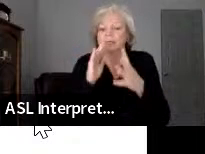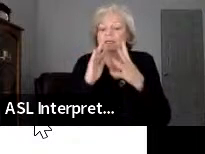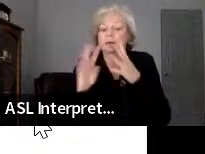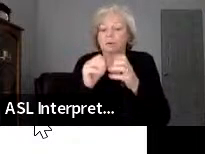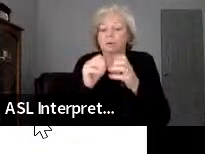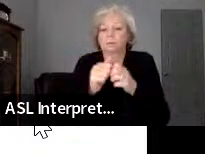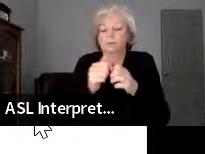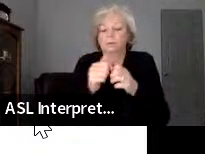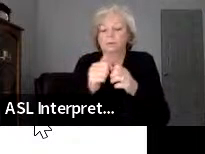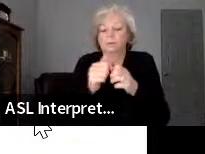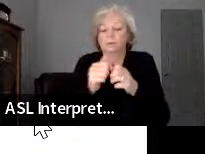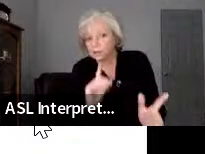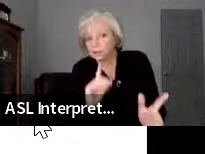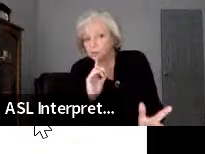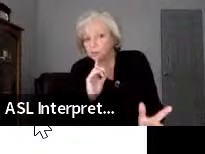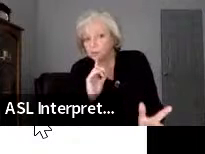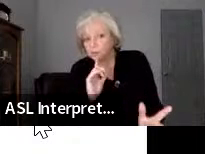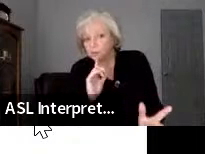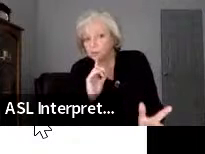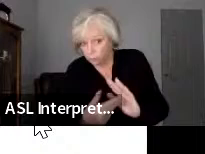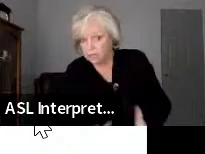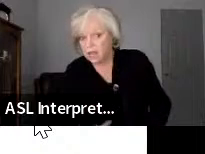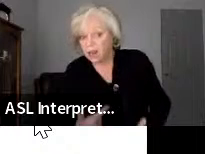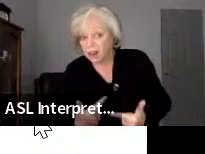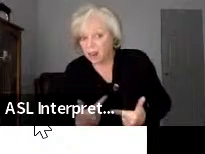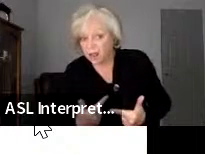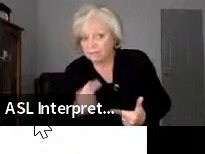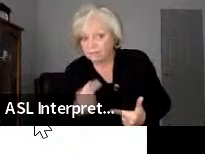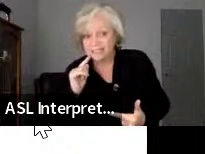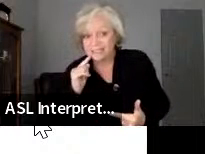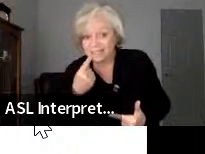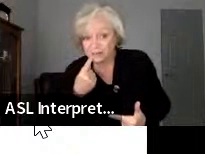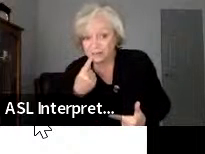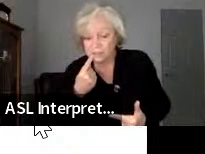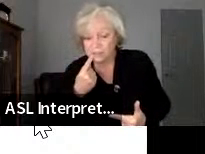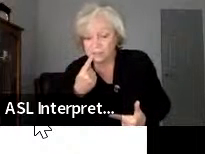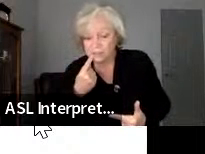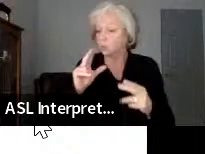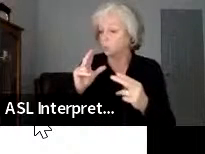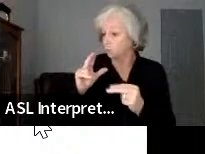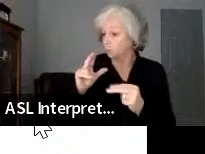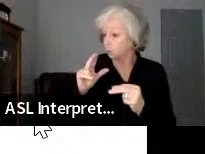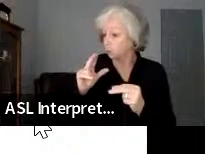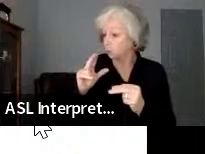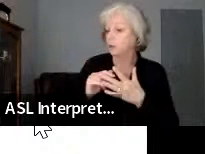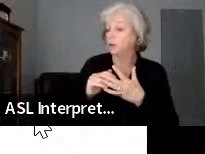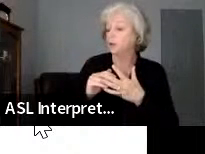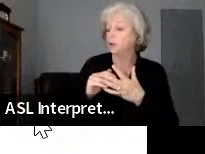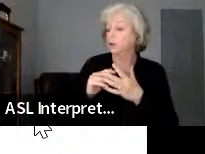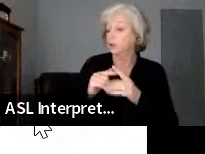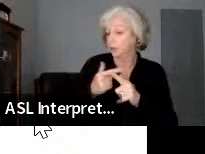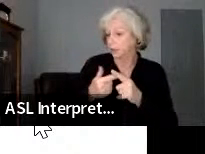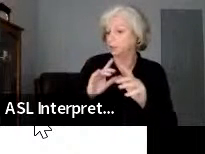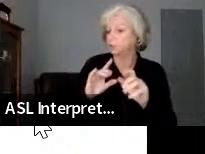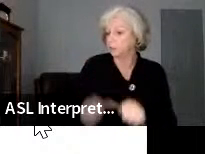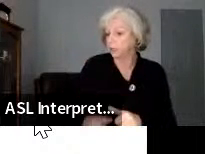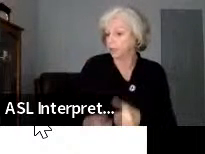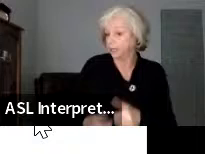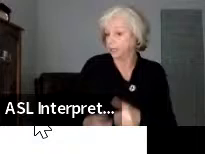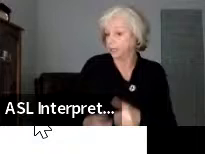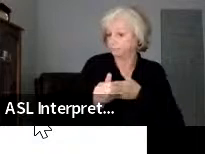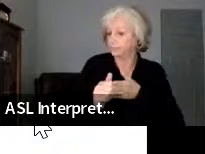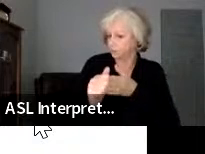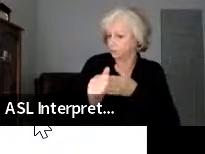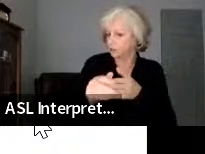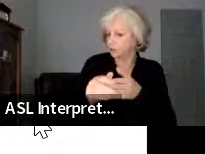if really it's a life-threatening issue. And if it's not, then they can give them some guidance along the lines,